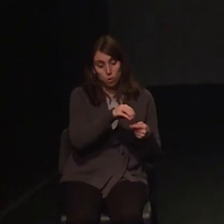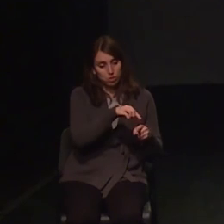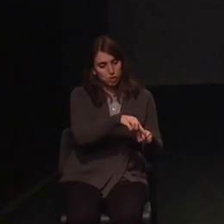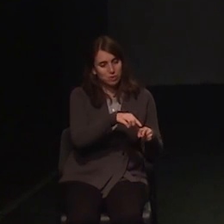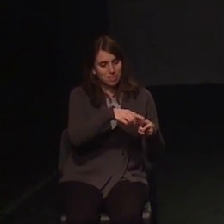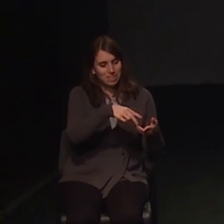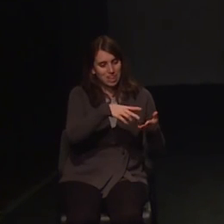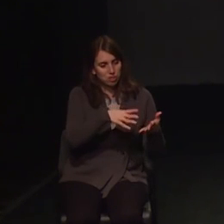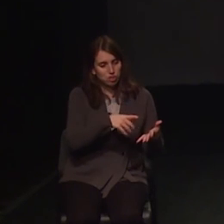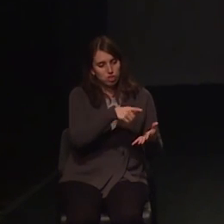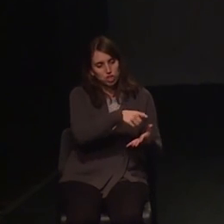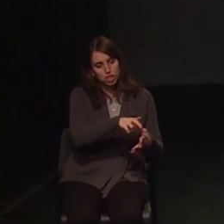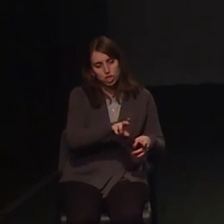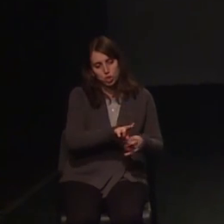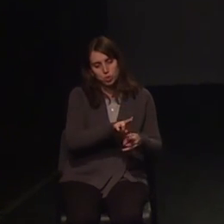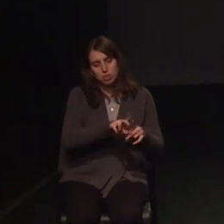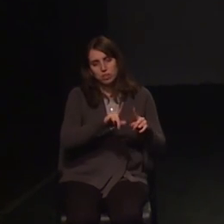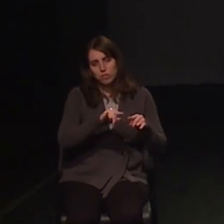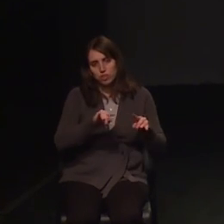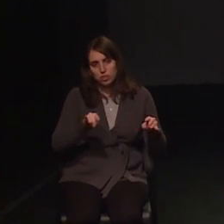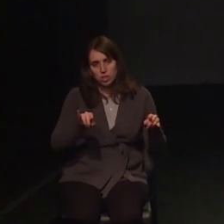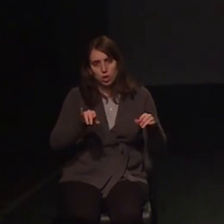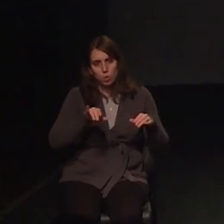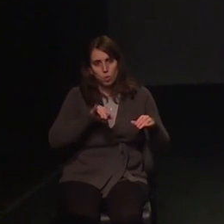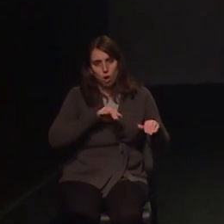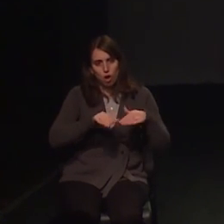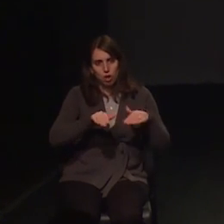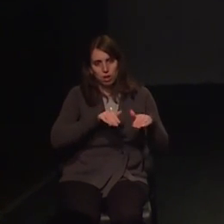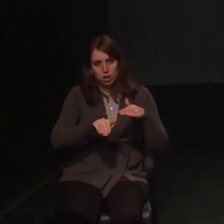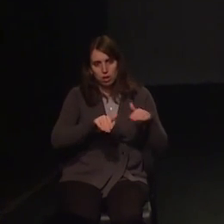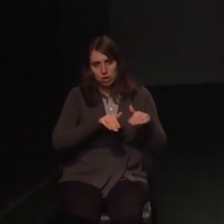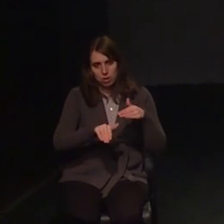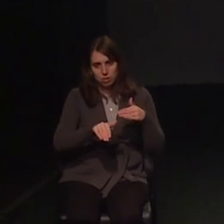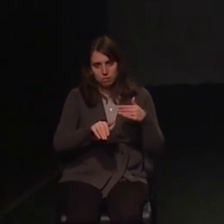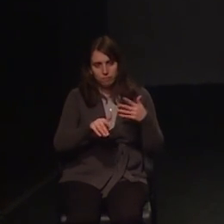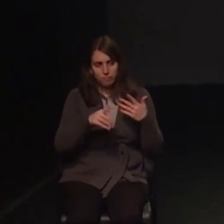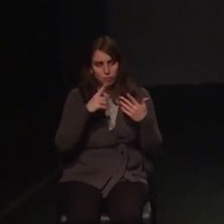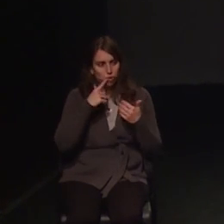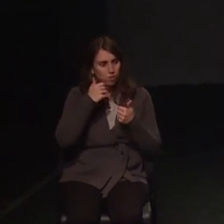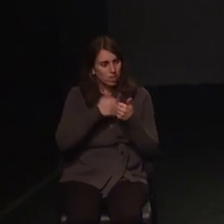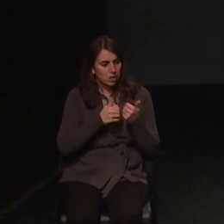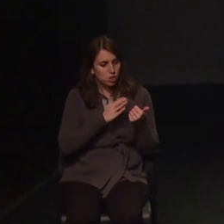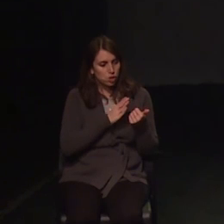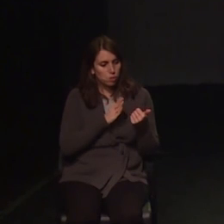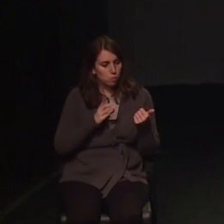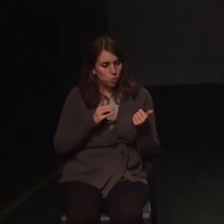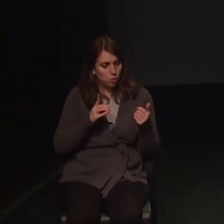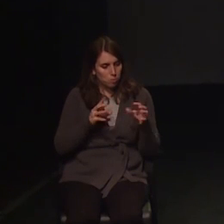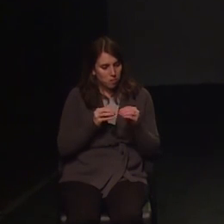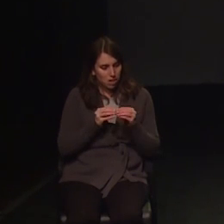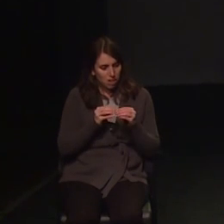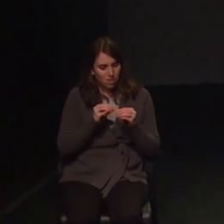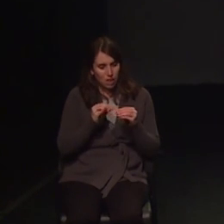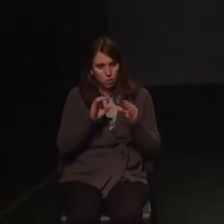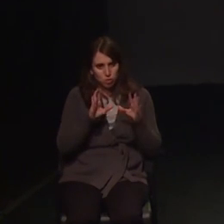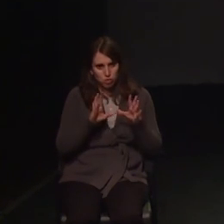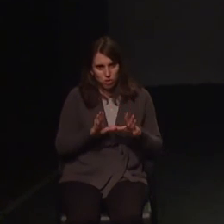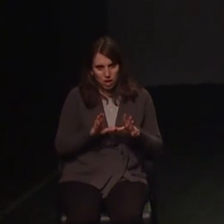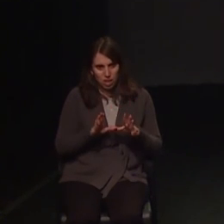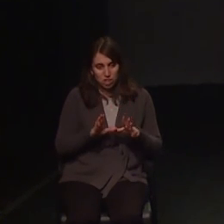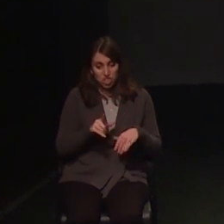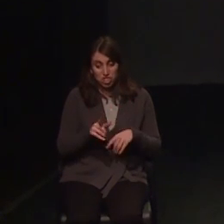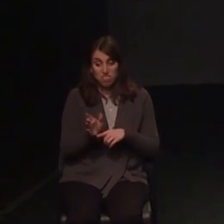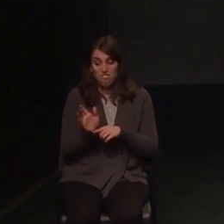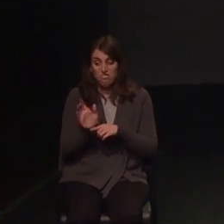diversity walk to inaugurate every board meeting. And it was great. Yeah. And so awesome. This way she made them actually